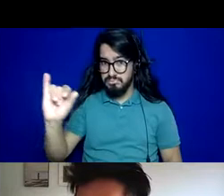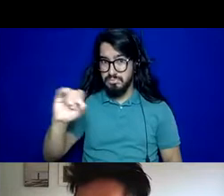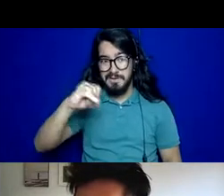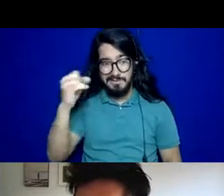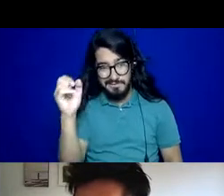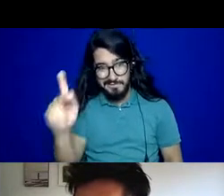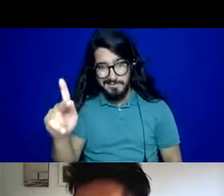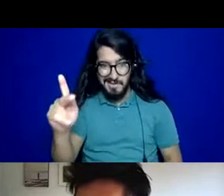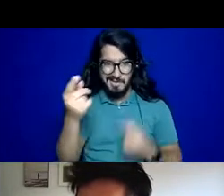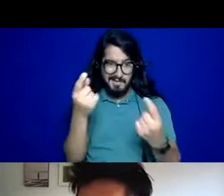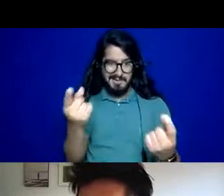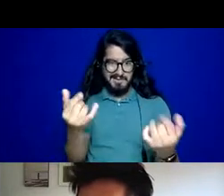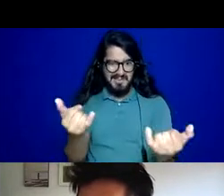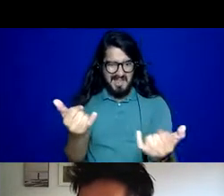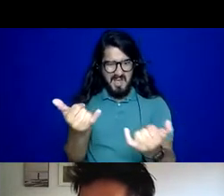them later. They're,